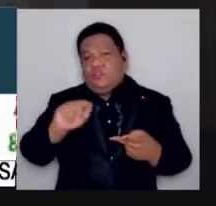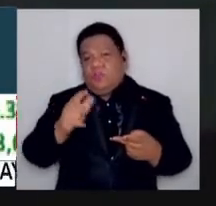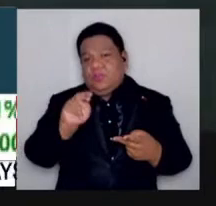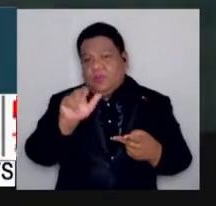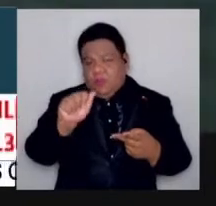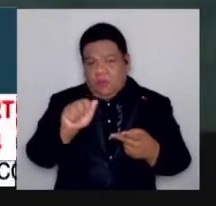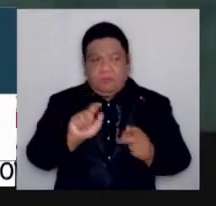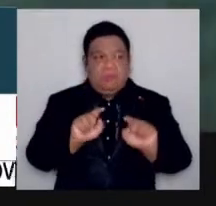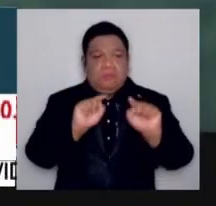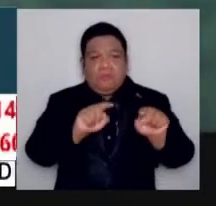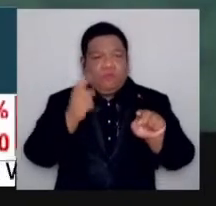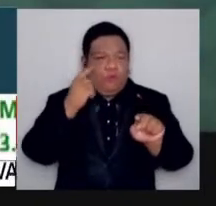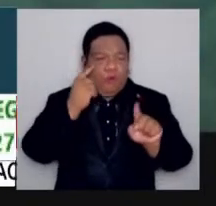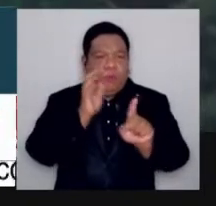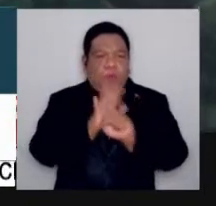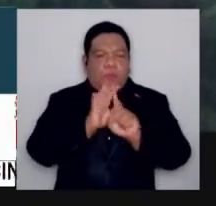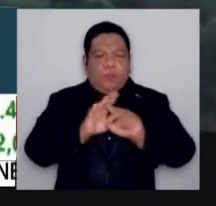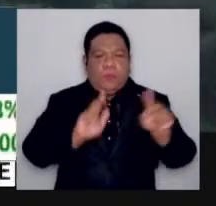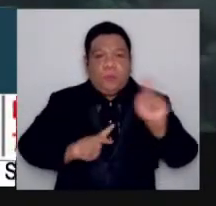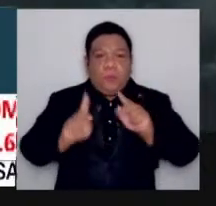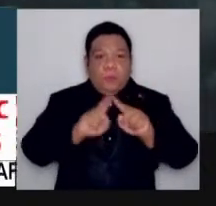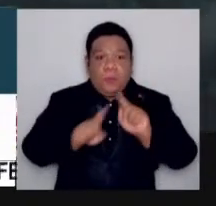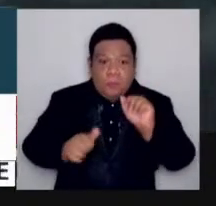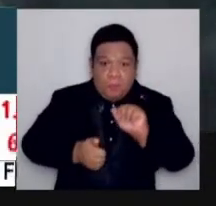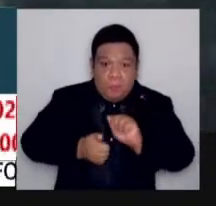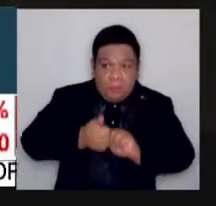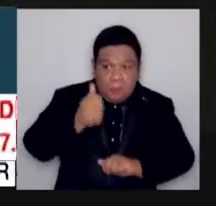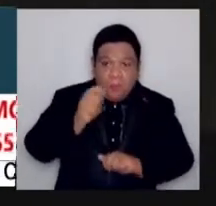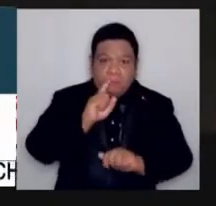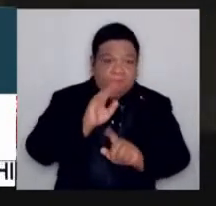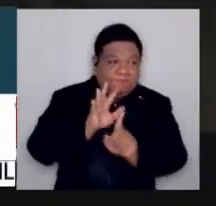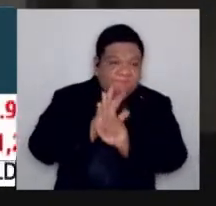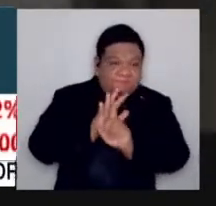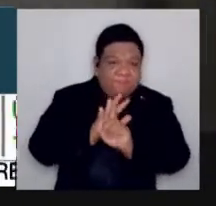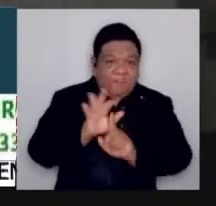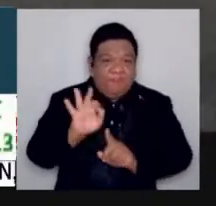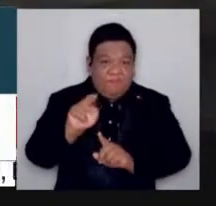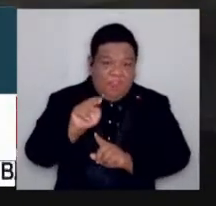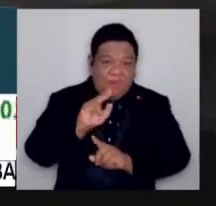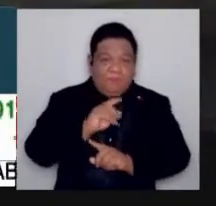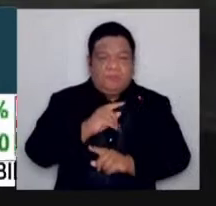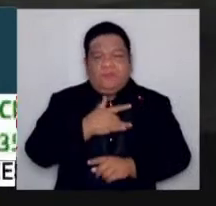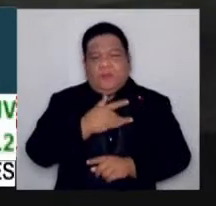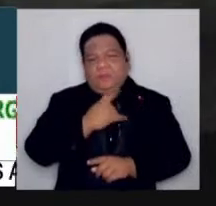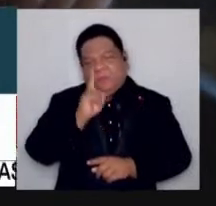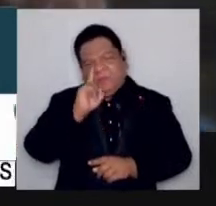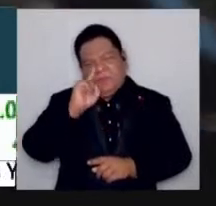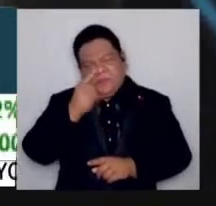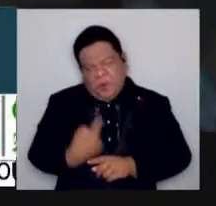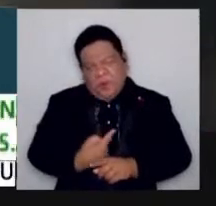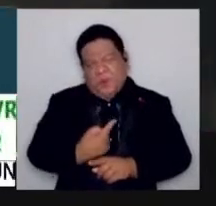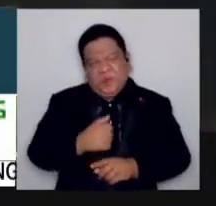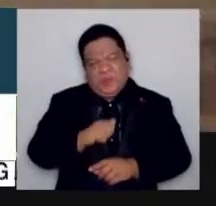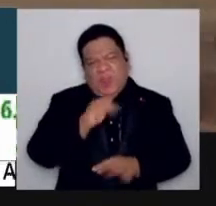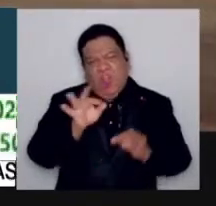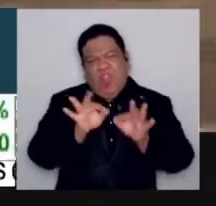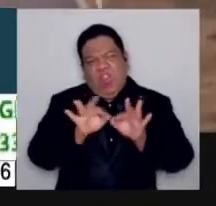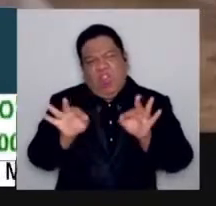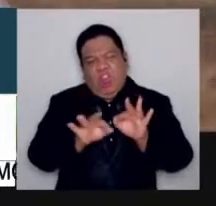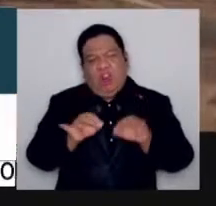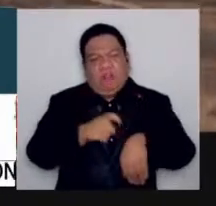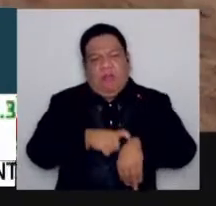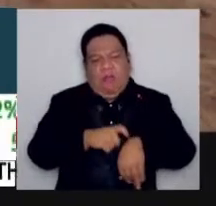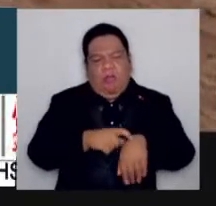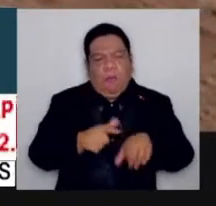attract viewers. But even the most ardent Marvel fans will be bored with its unnecessary long running time.